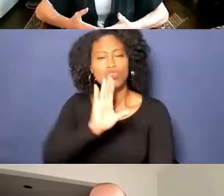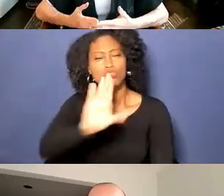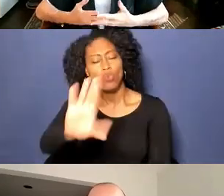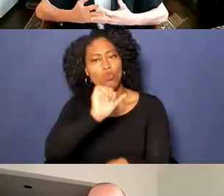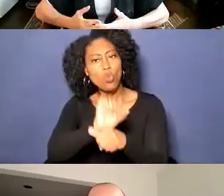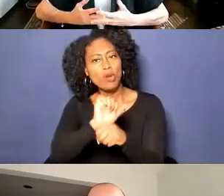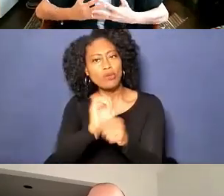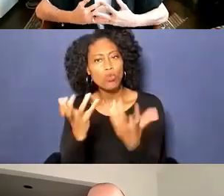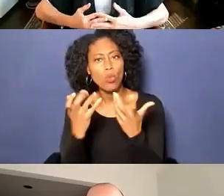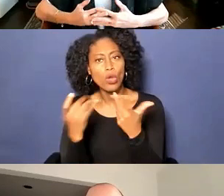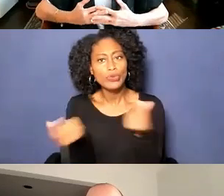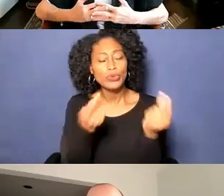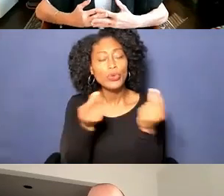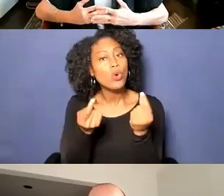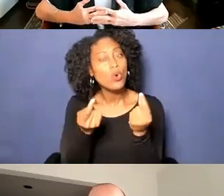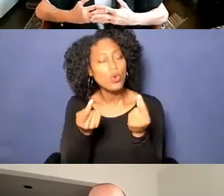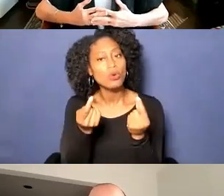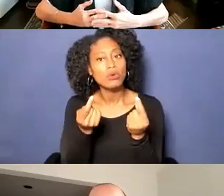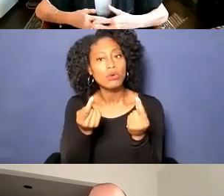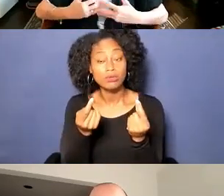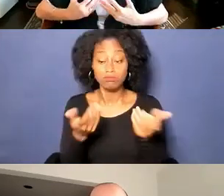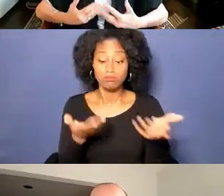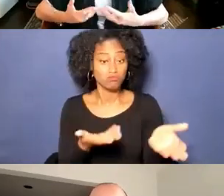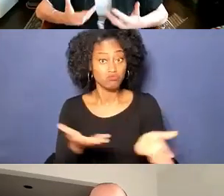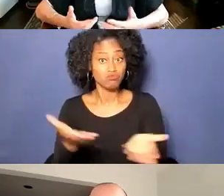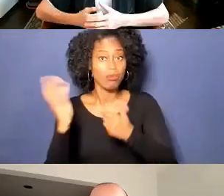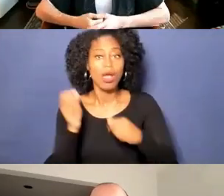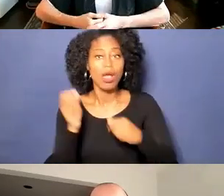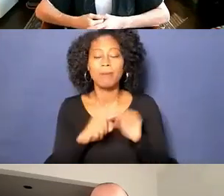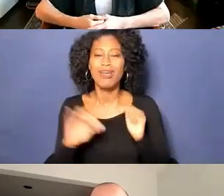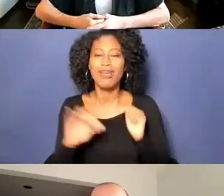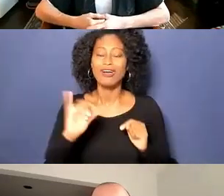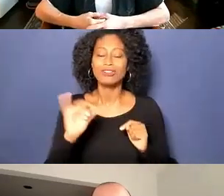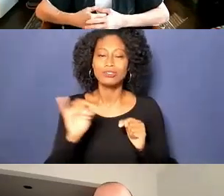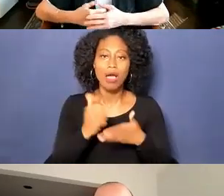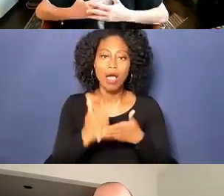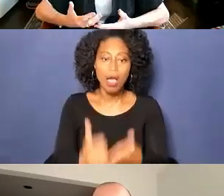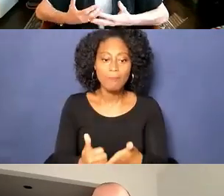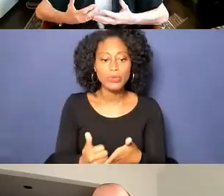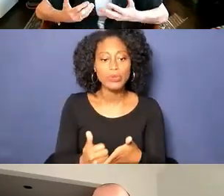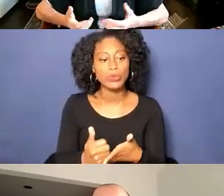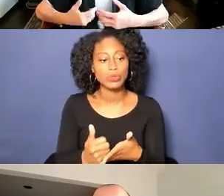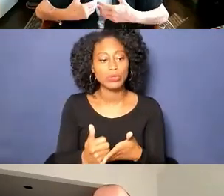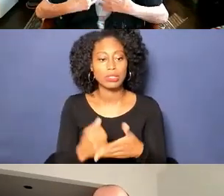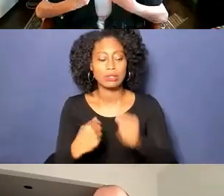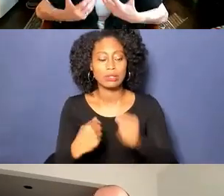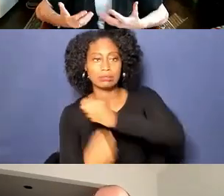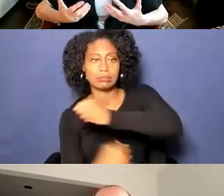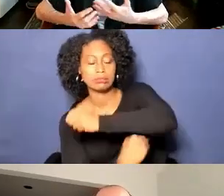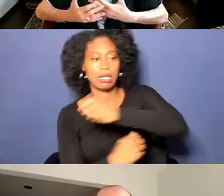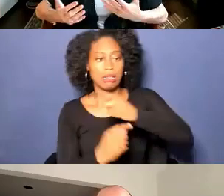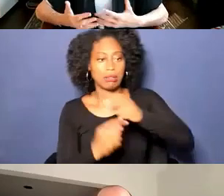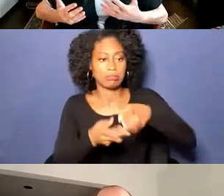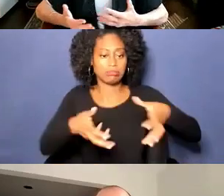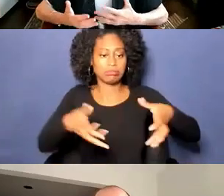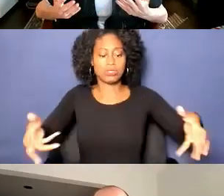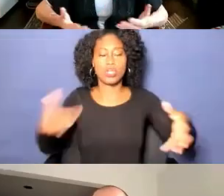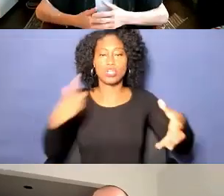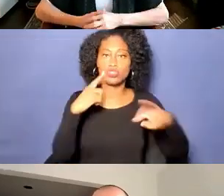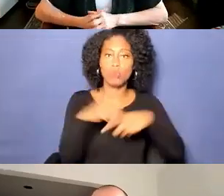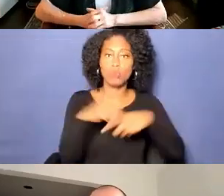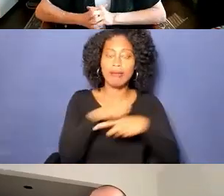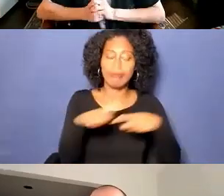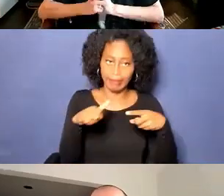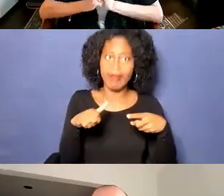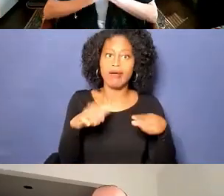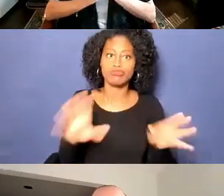do, it's also a program that helps build capacity together and training, and fosters high quality